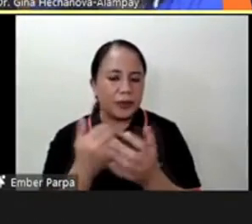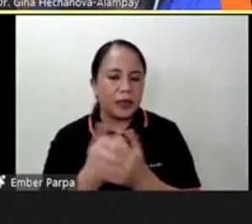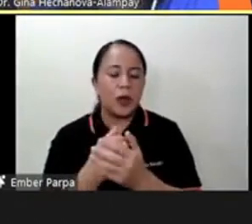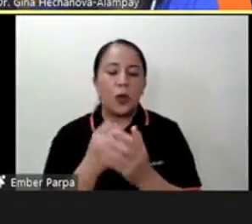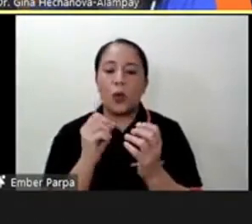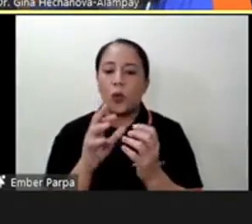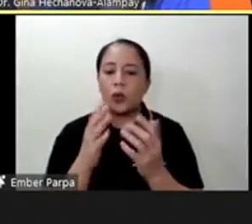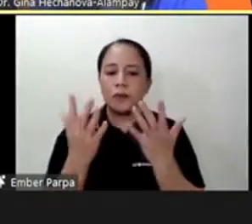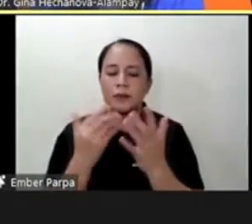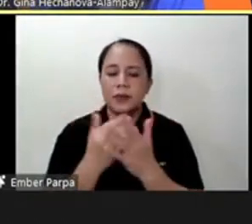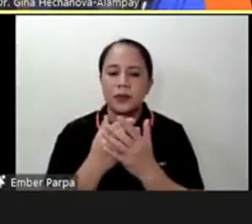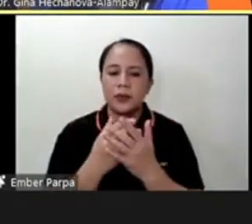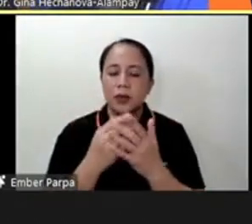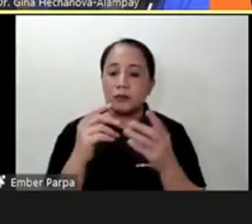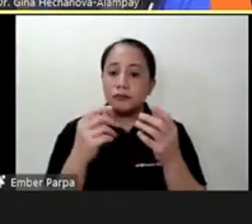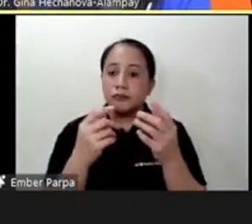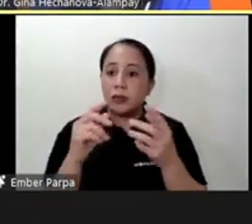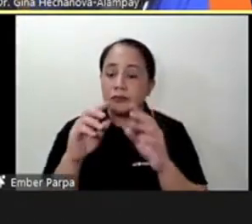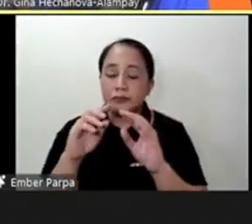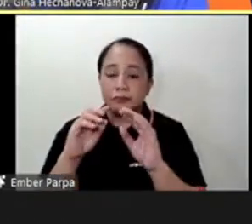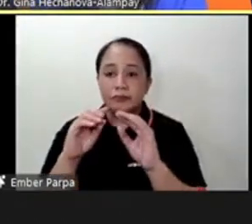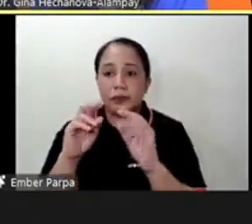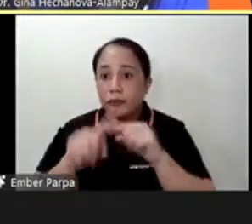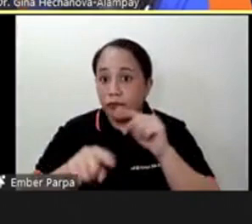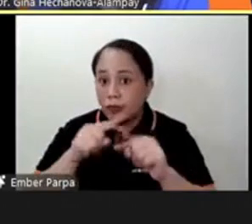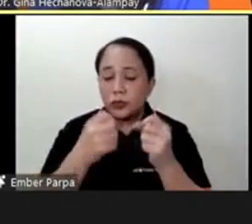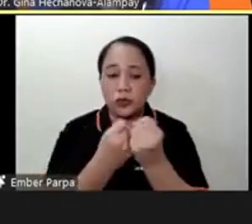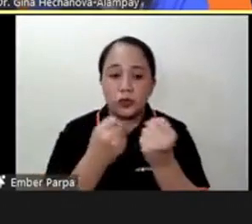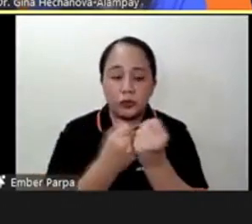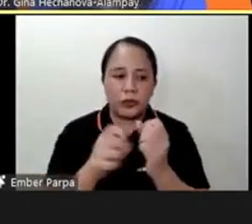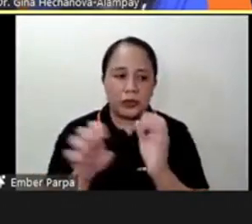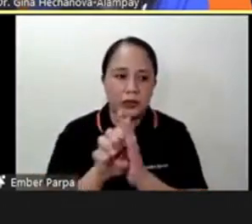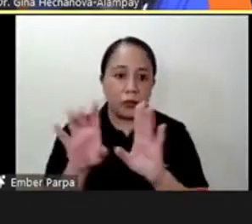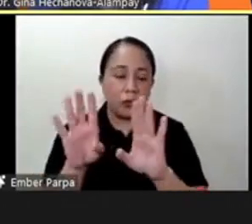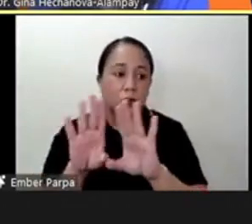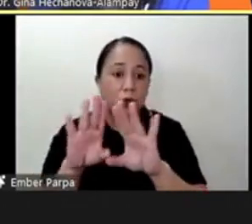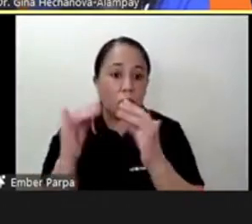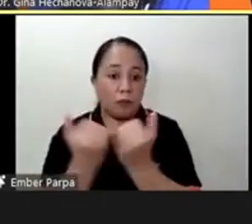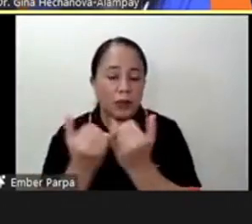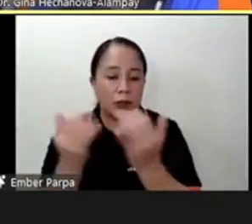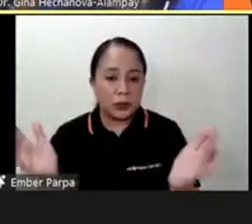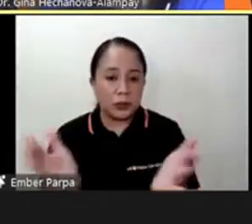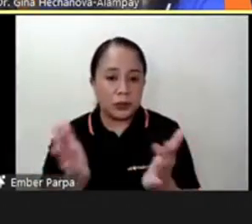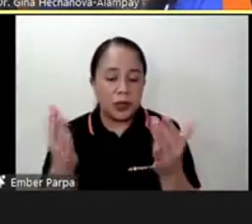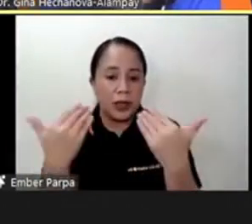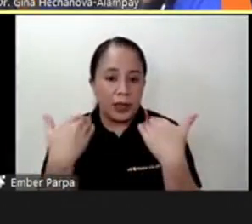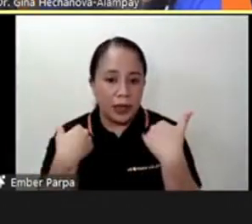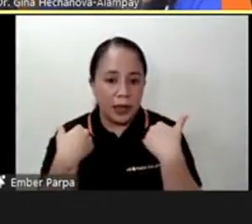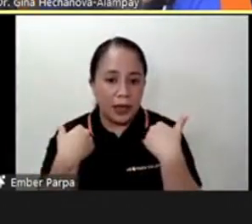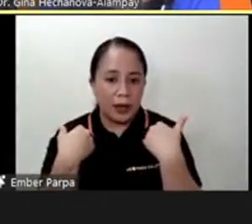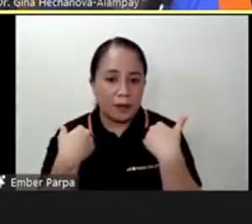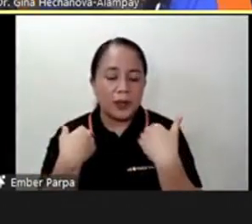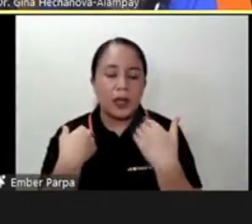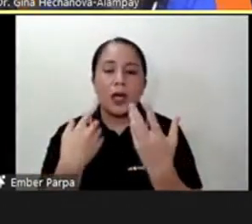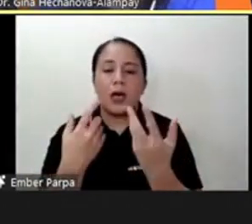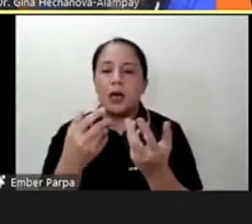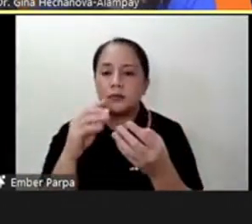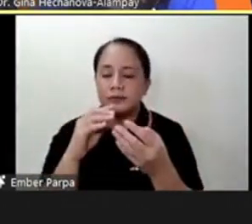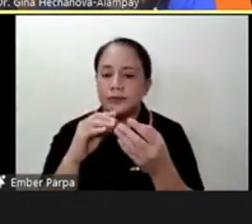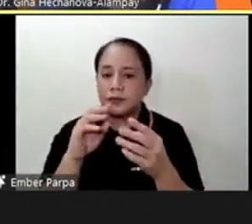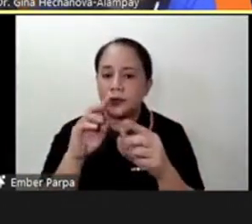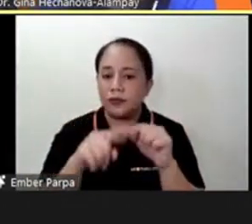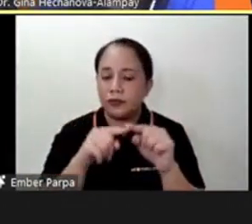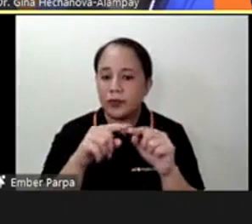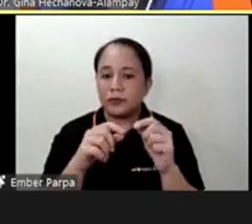just a peer support group. For example, there are companies now or orgs now that are doing peer support groups for those who have